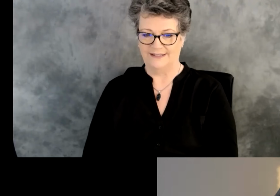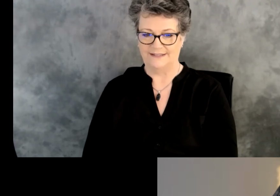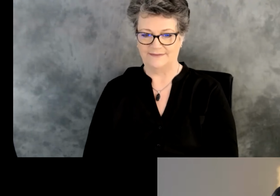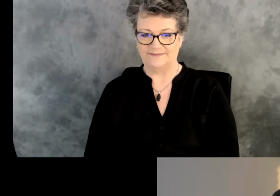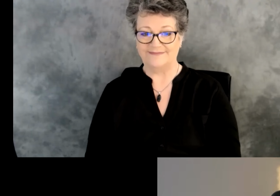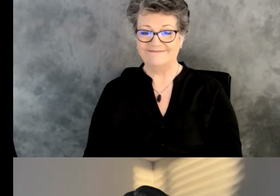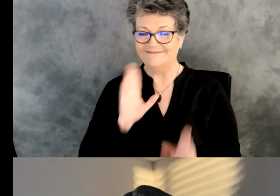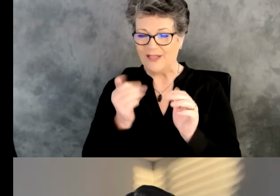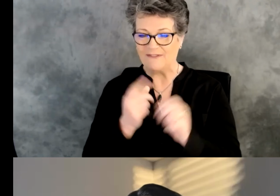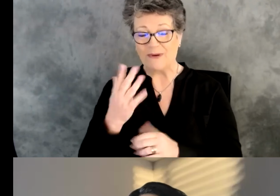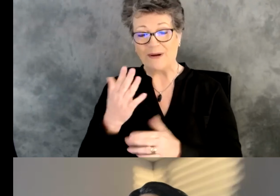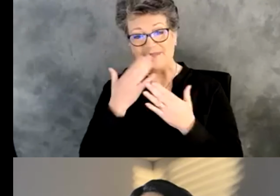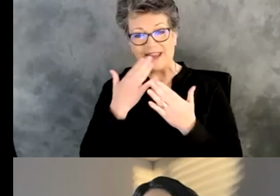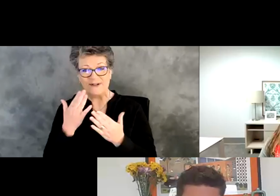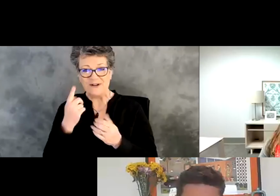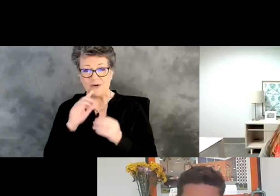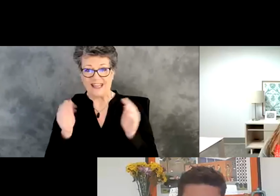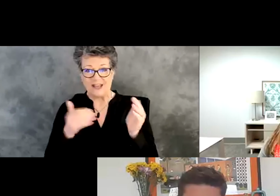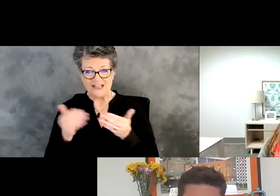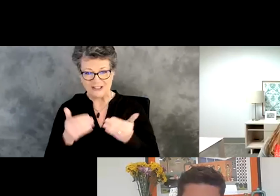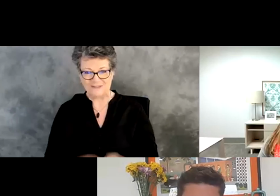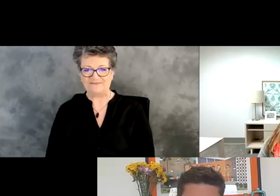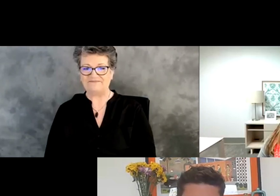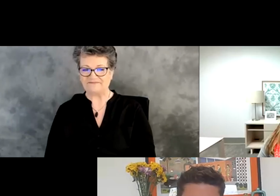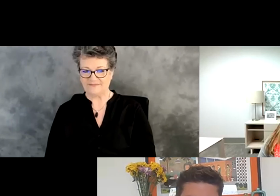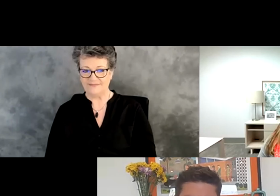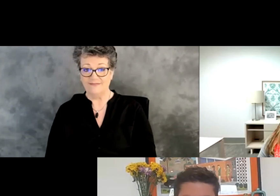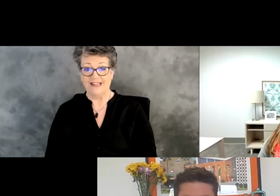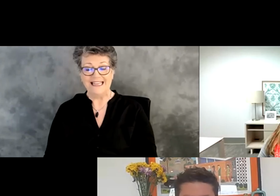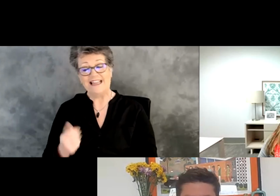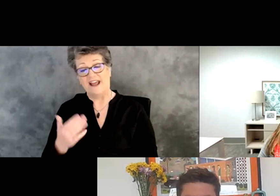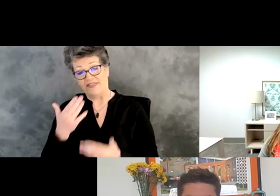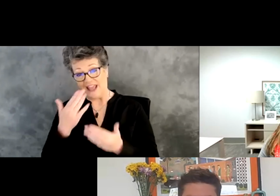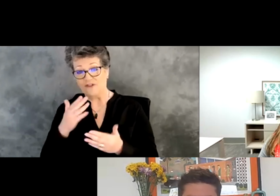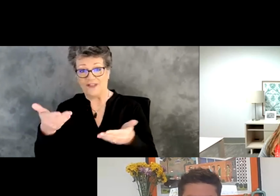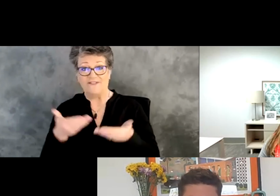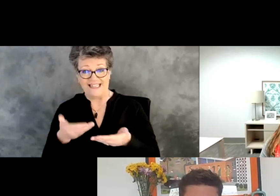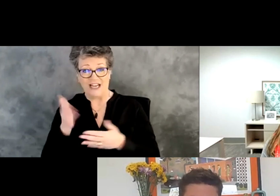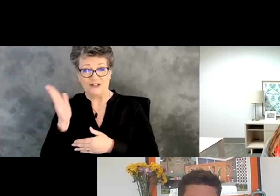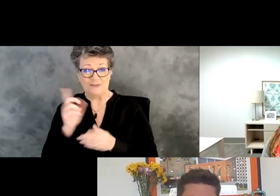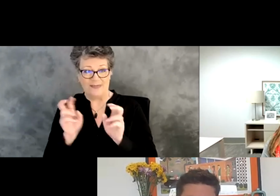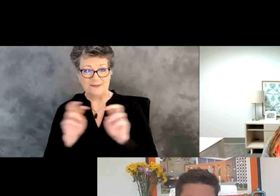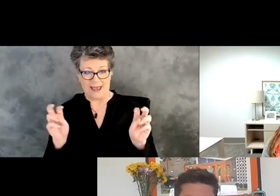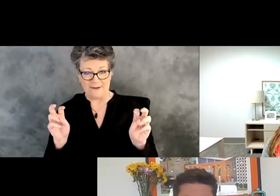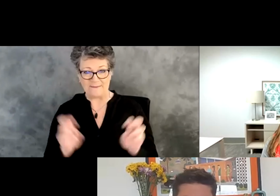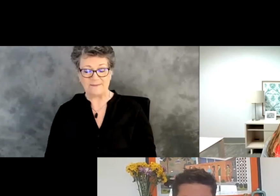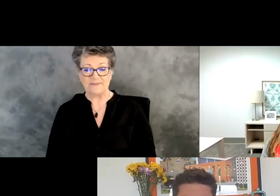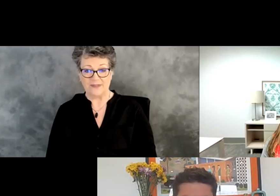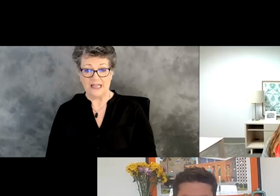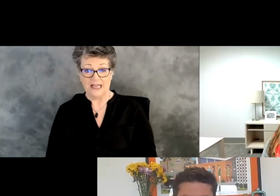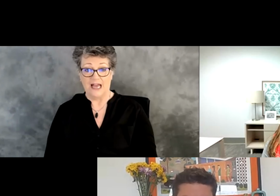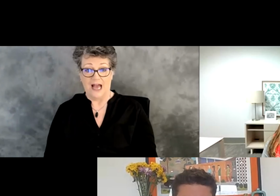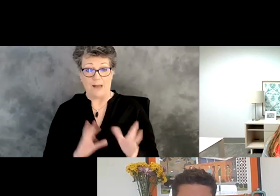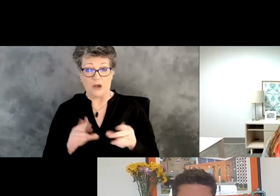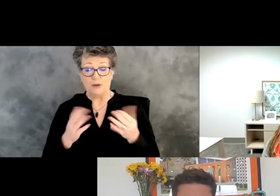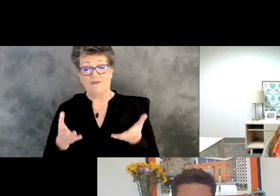Hey, hi everyone. Thank you for the introduction. So first, thank you for the invitation to speak on this panel. I'm going to provide